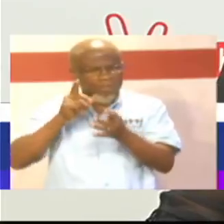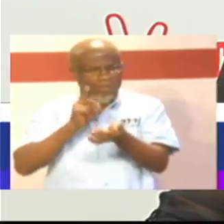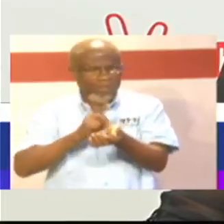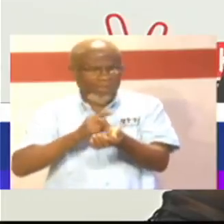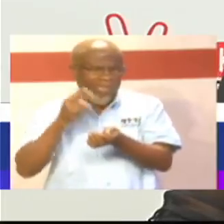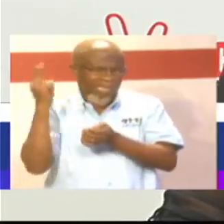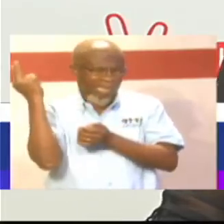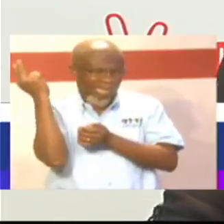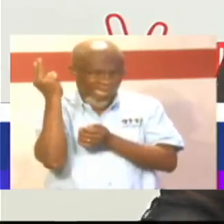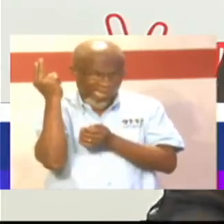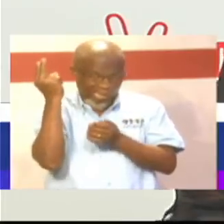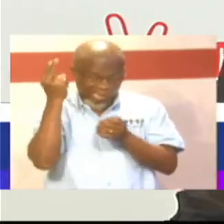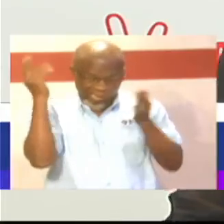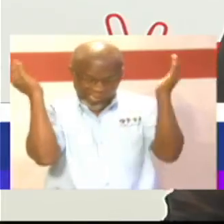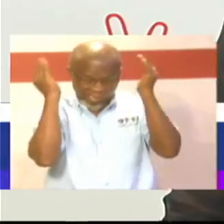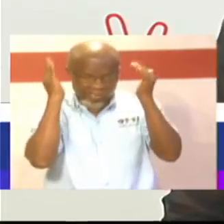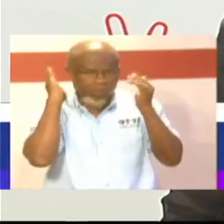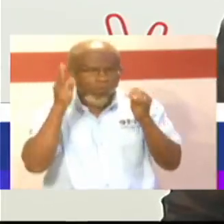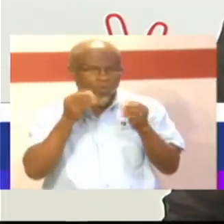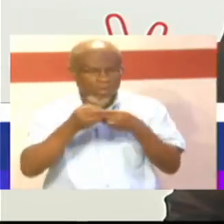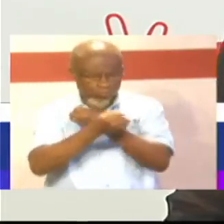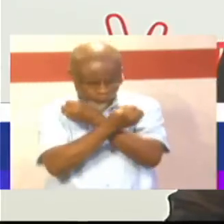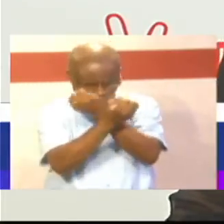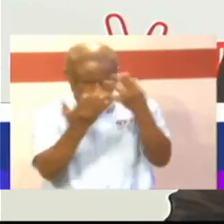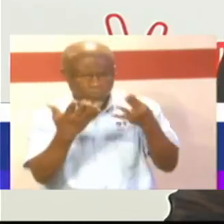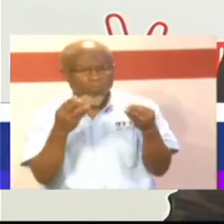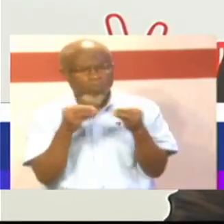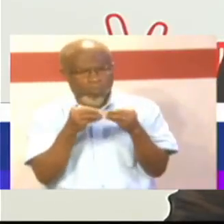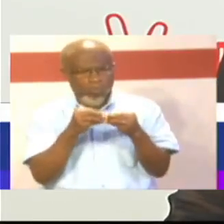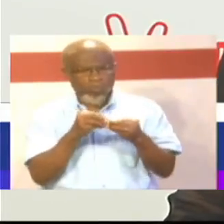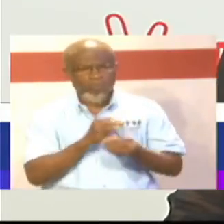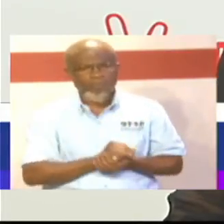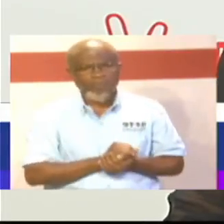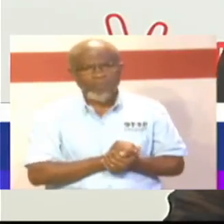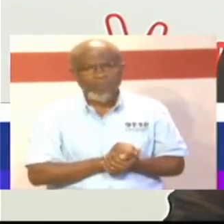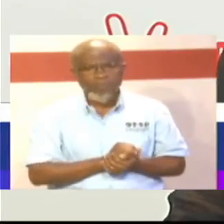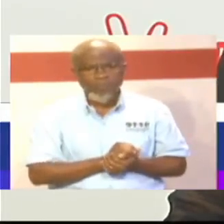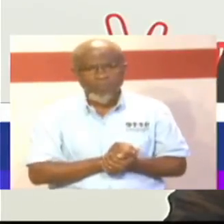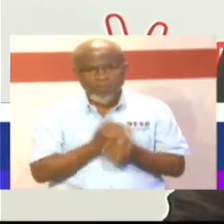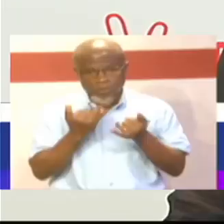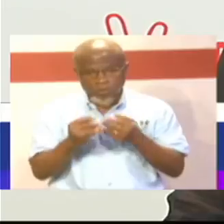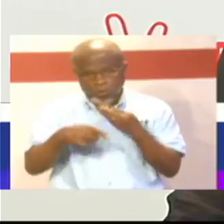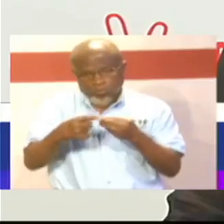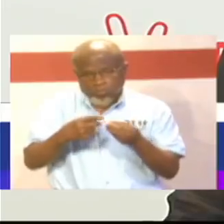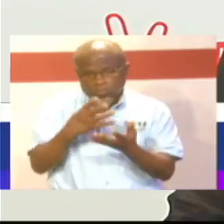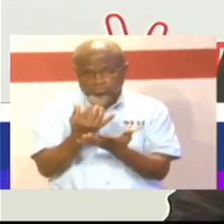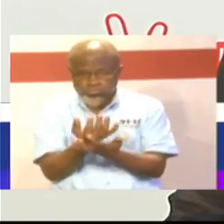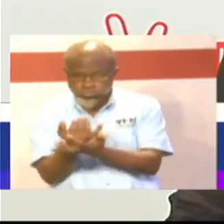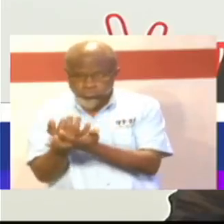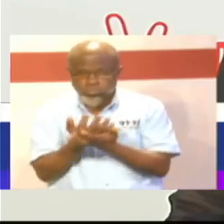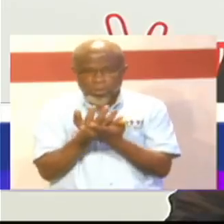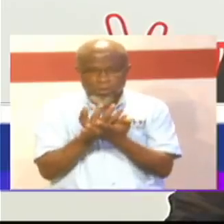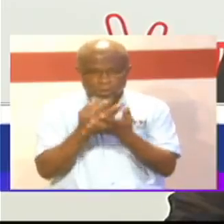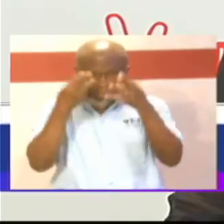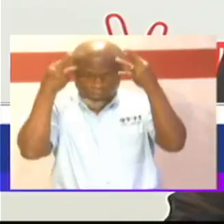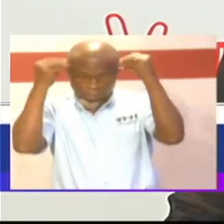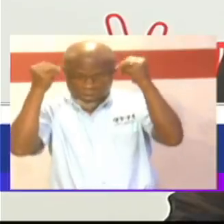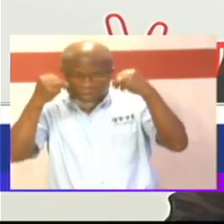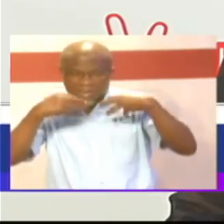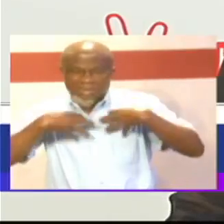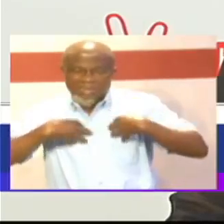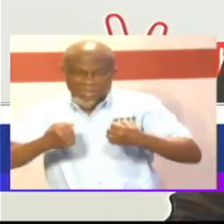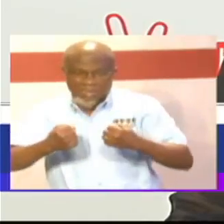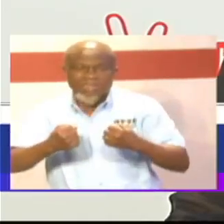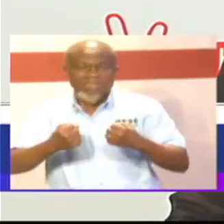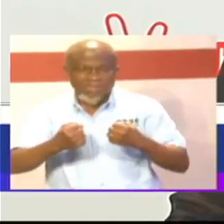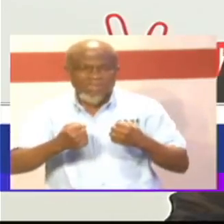press conference. Your second question, based on Diwali, the Ministry of Health and all our doctors and nurses,